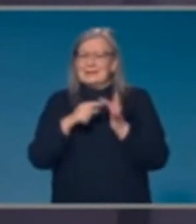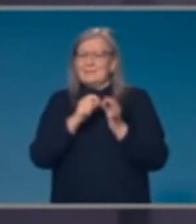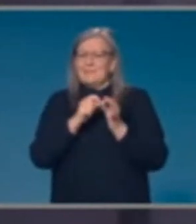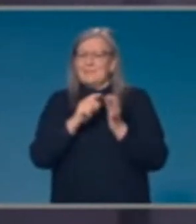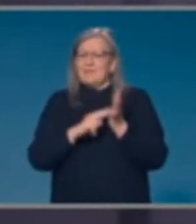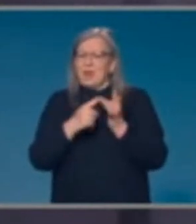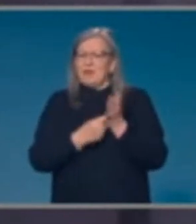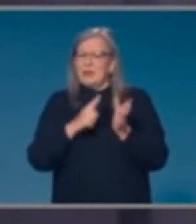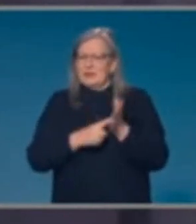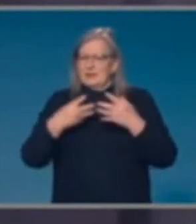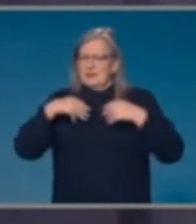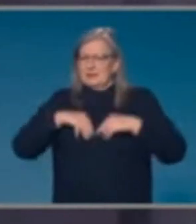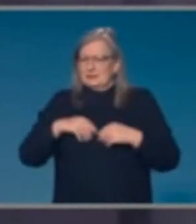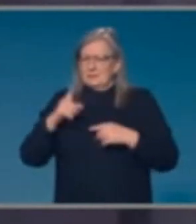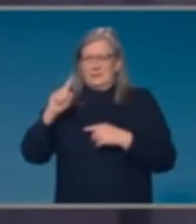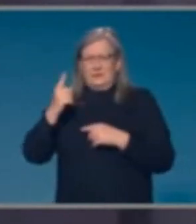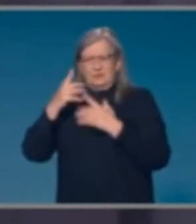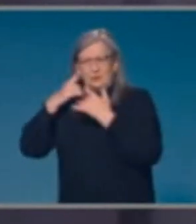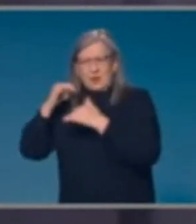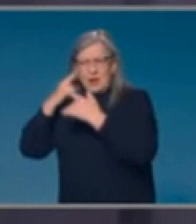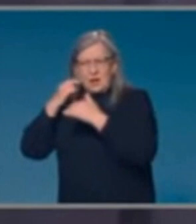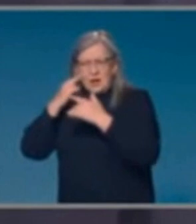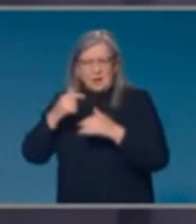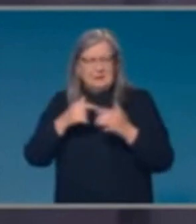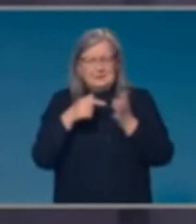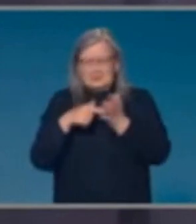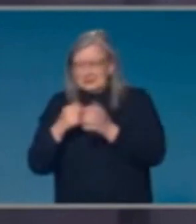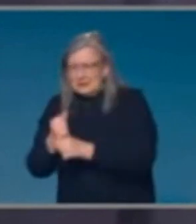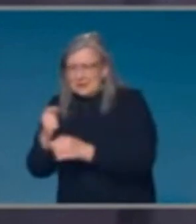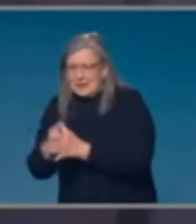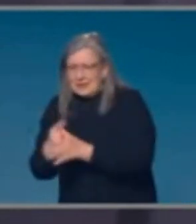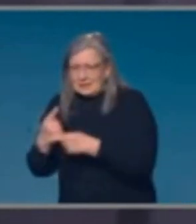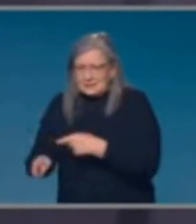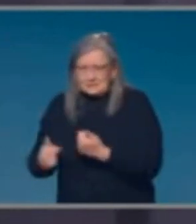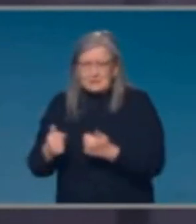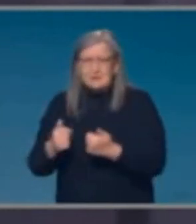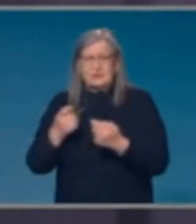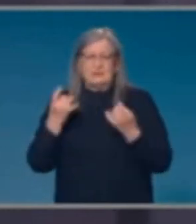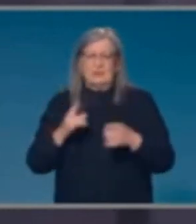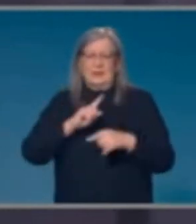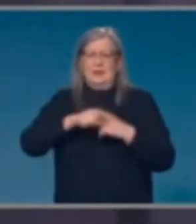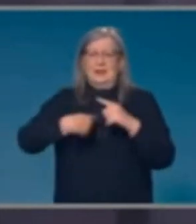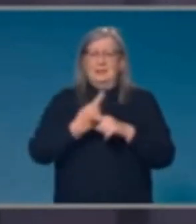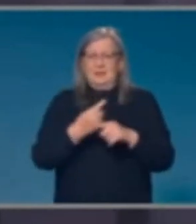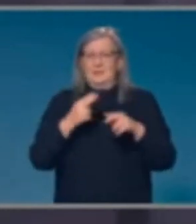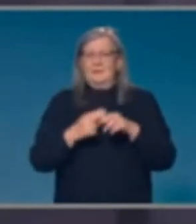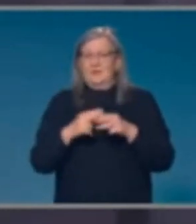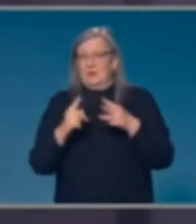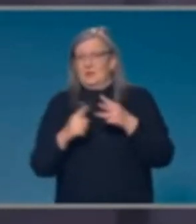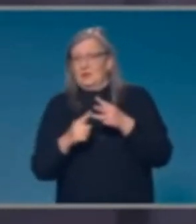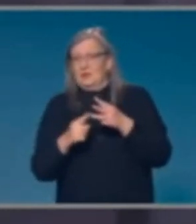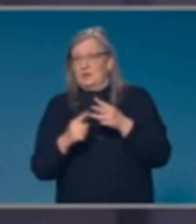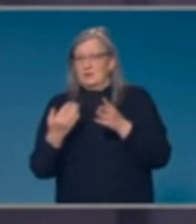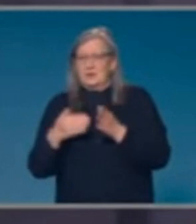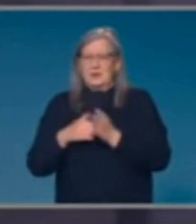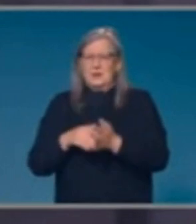TGA approvals, then that will be available next year. And then the final group of treatments is to treat severe illness. We